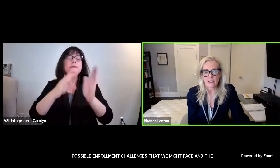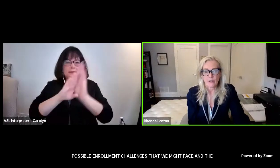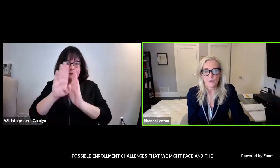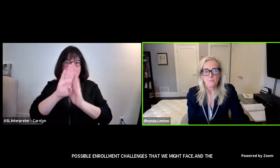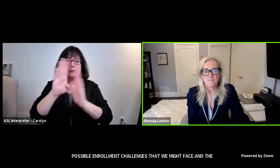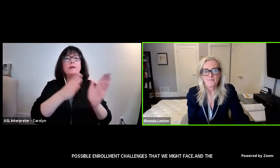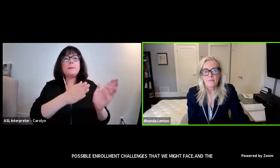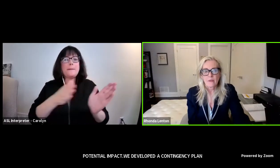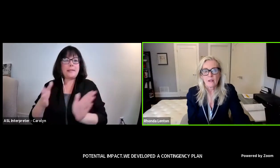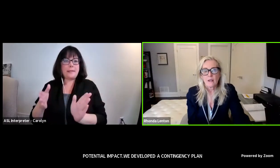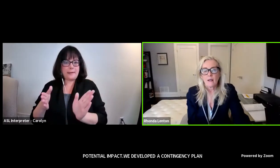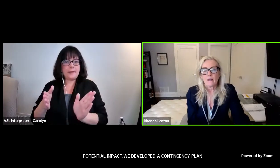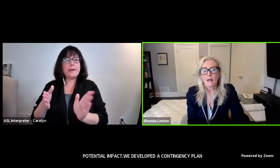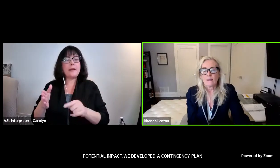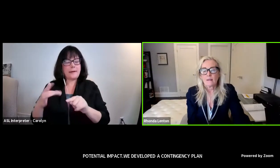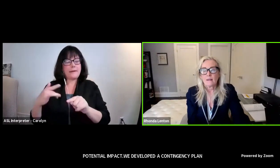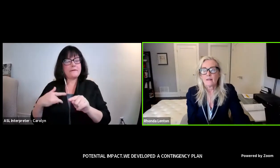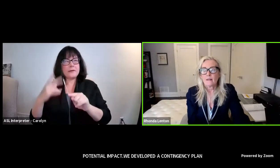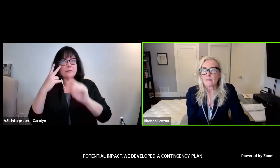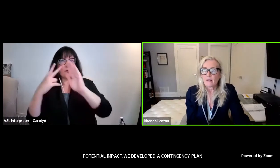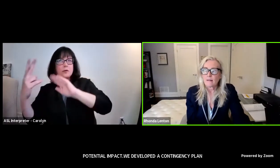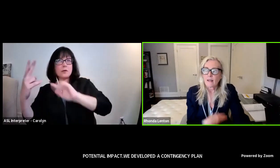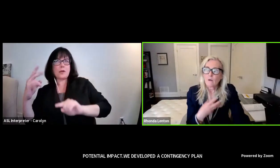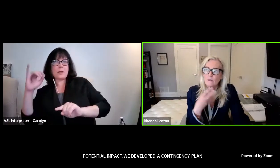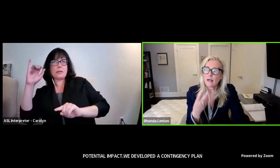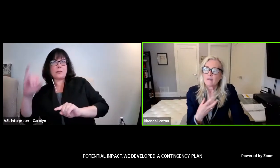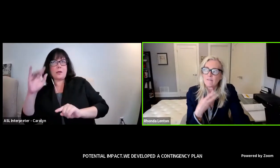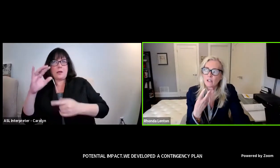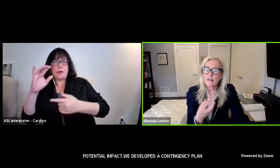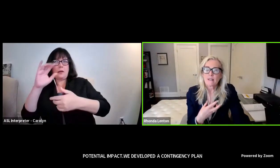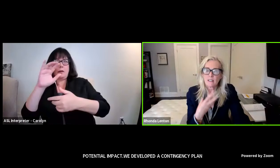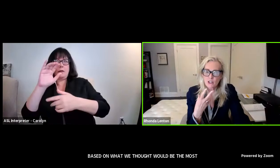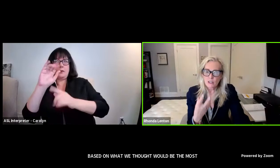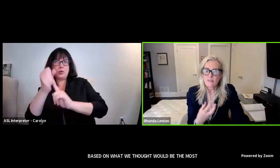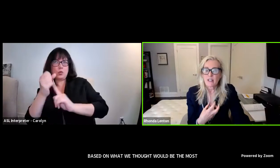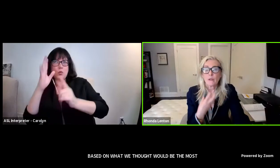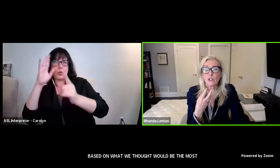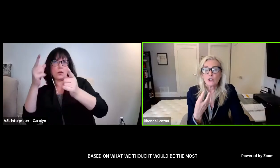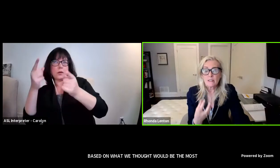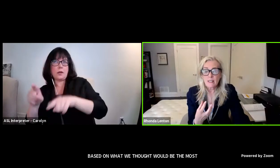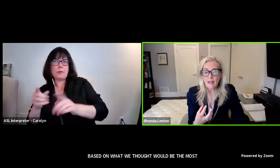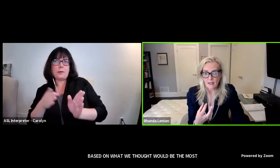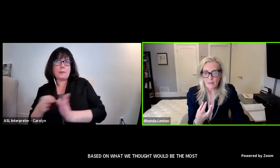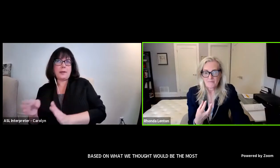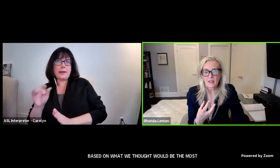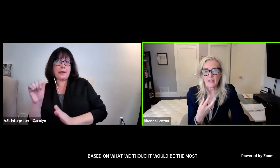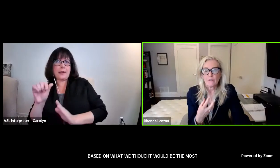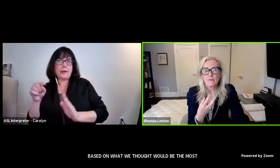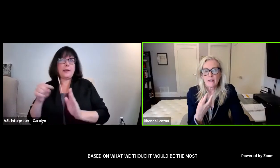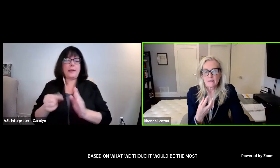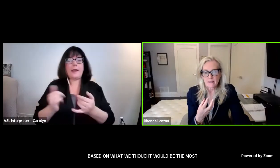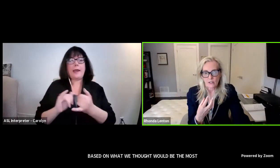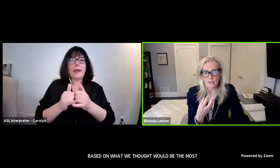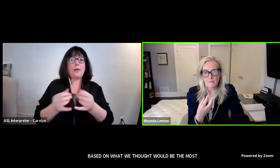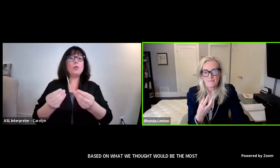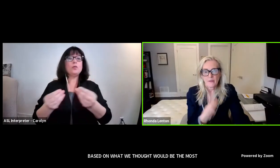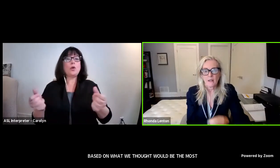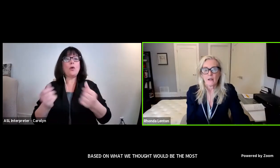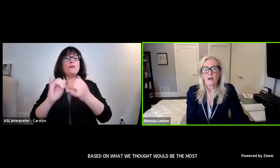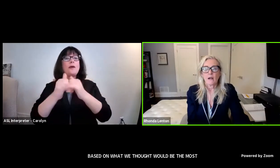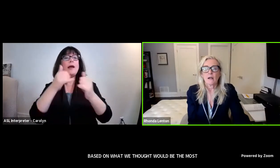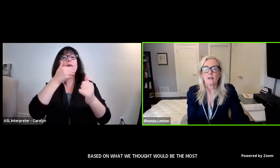likely scenario, and that outlined the various initiatives that we could take if